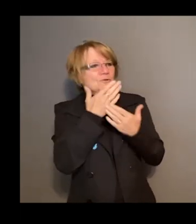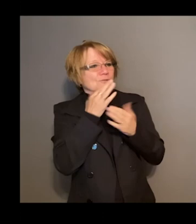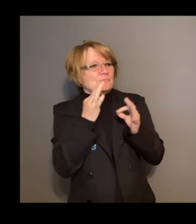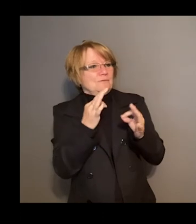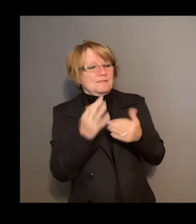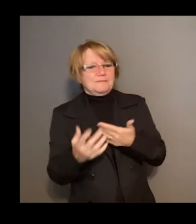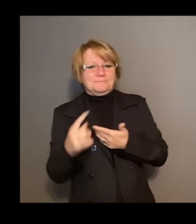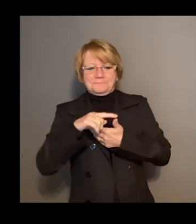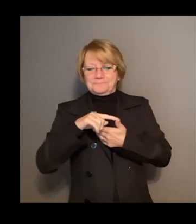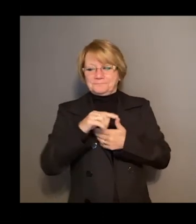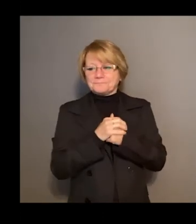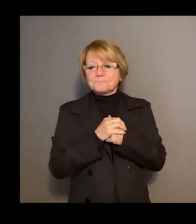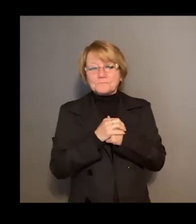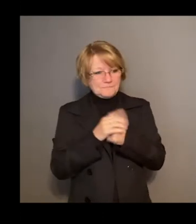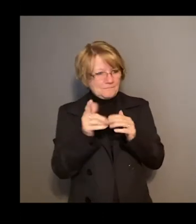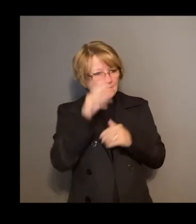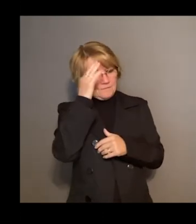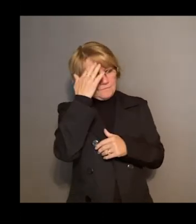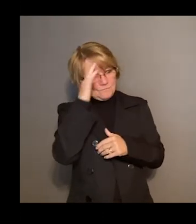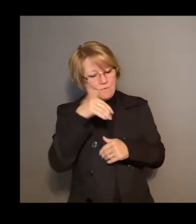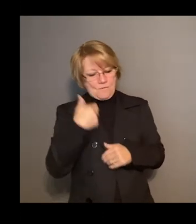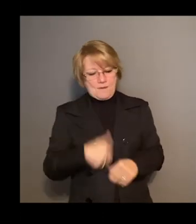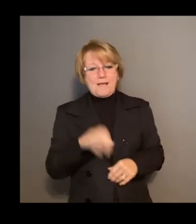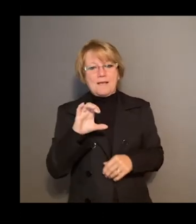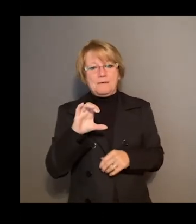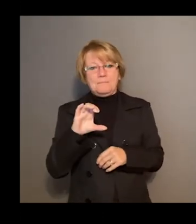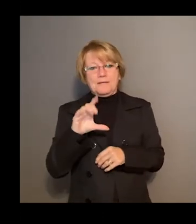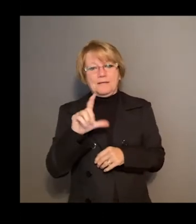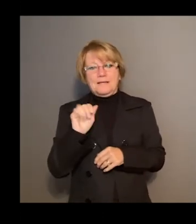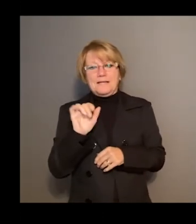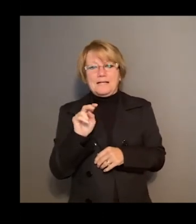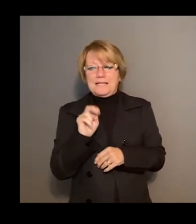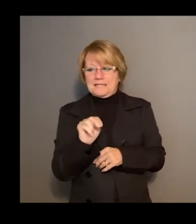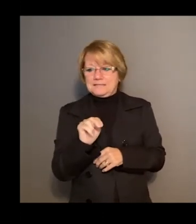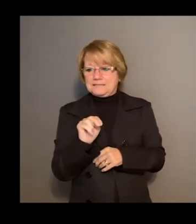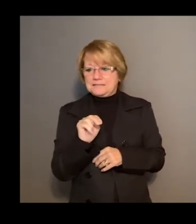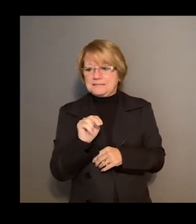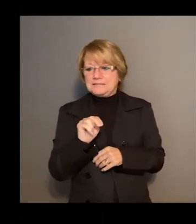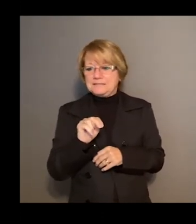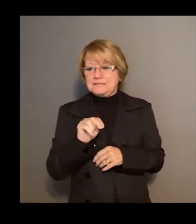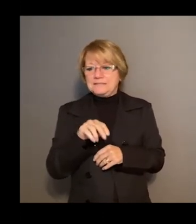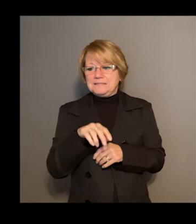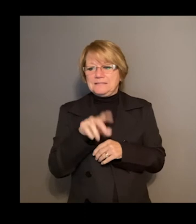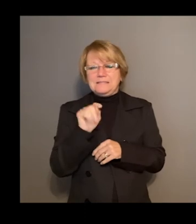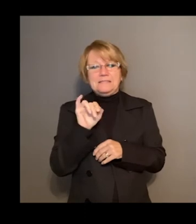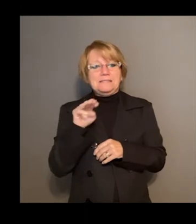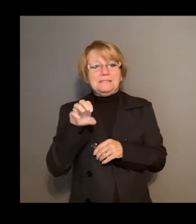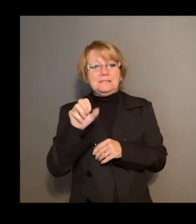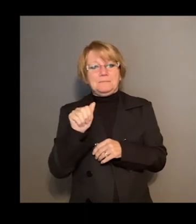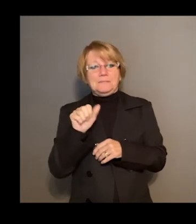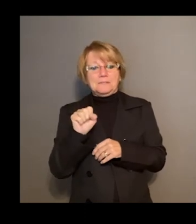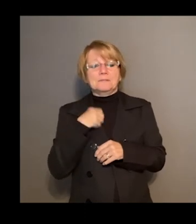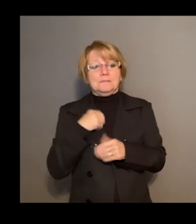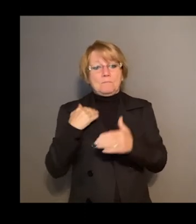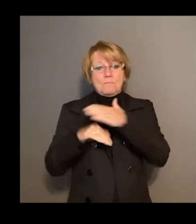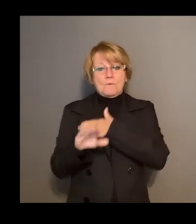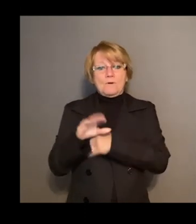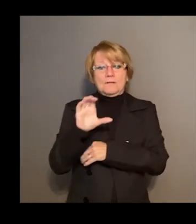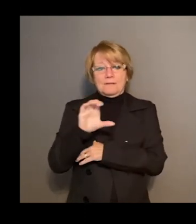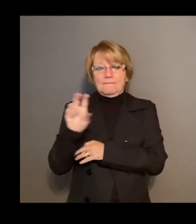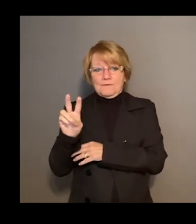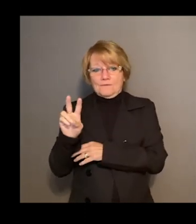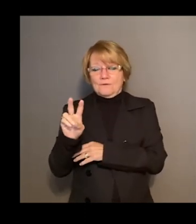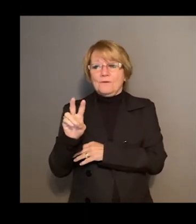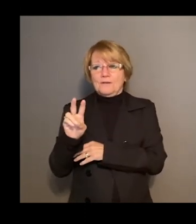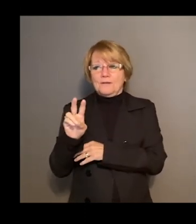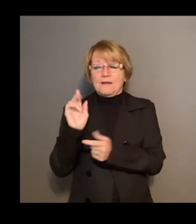Yep. All right. Perfect. Perfect. Yeah. So, as you guys know me, my name is Clayton Timas. I was born and raised